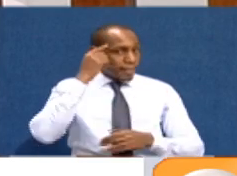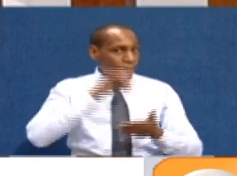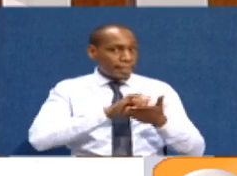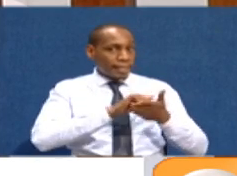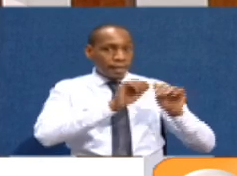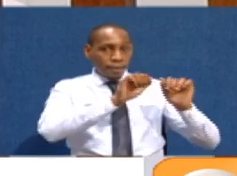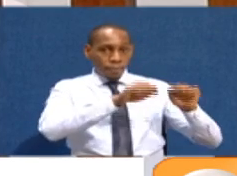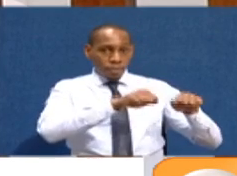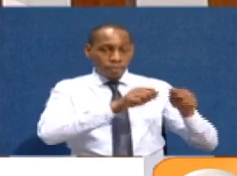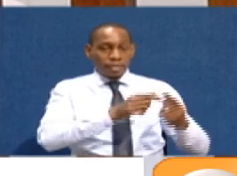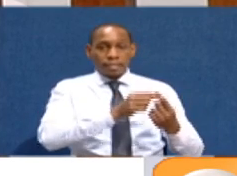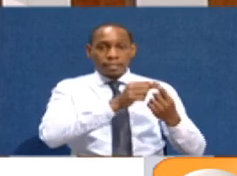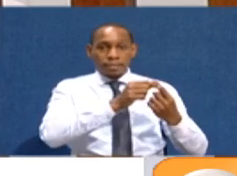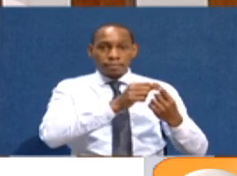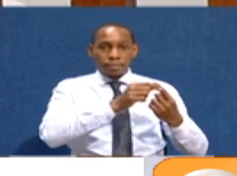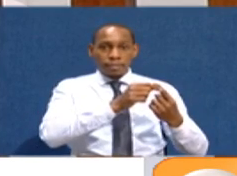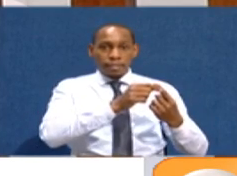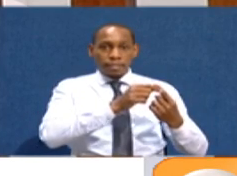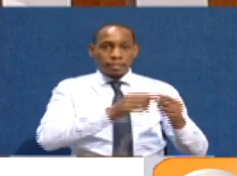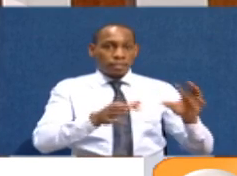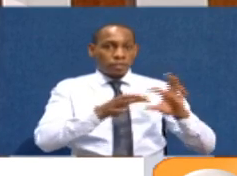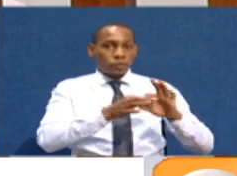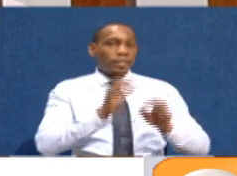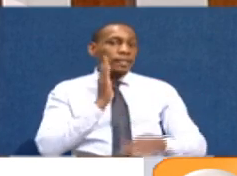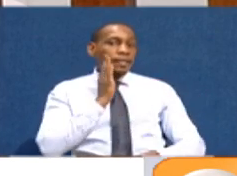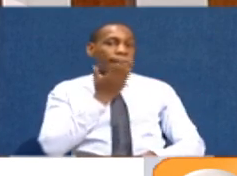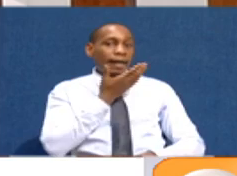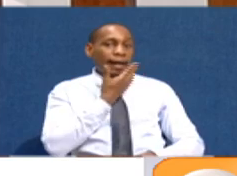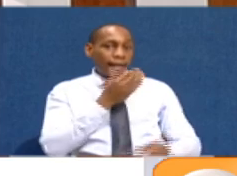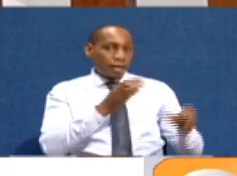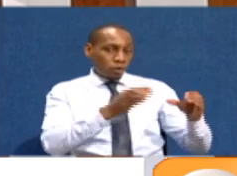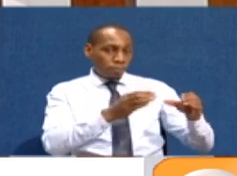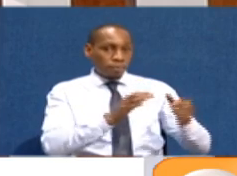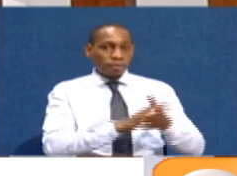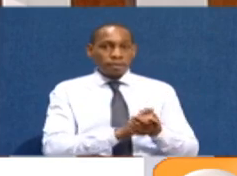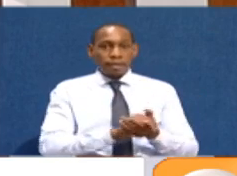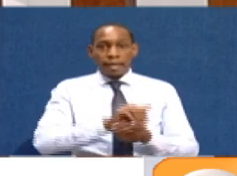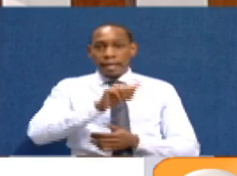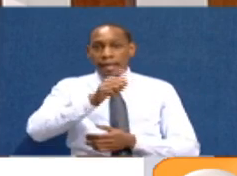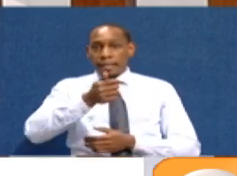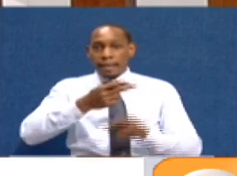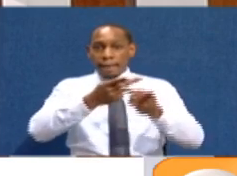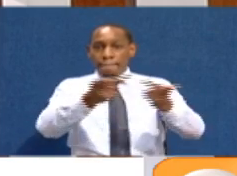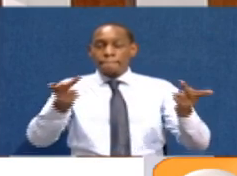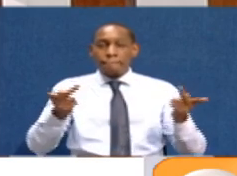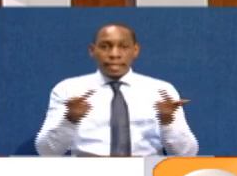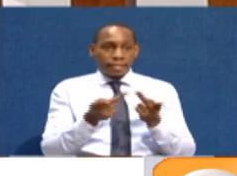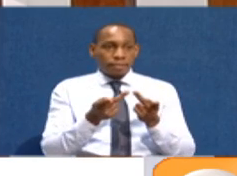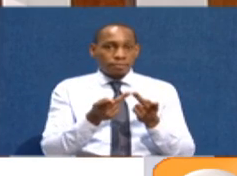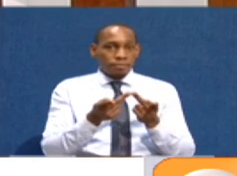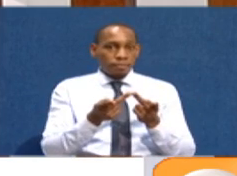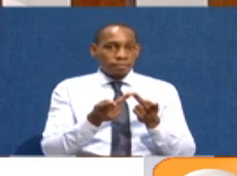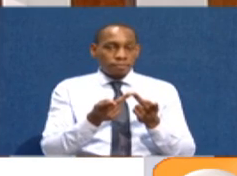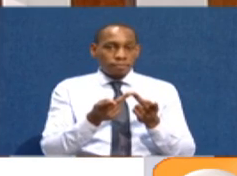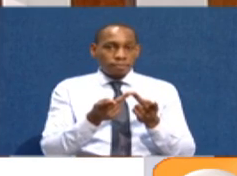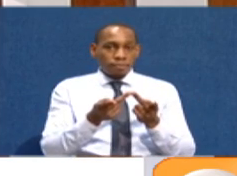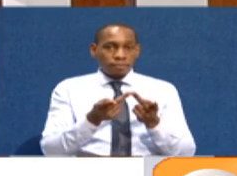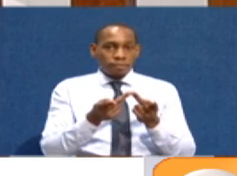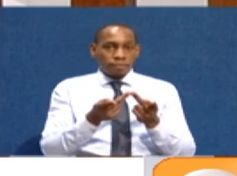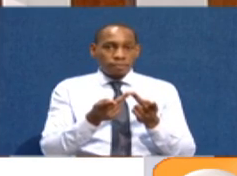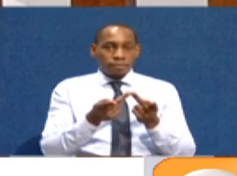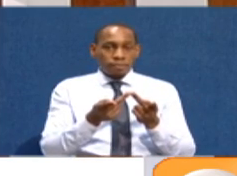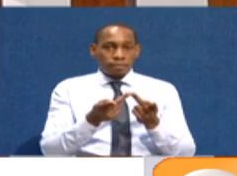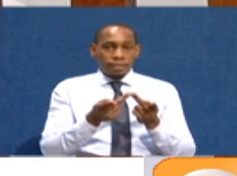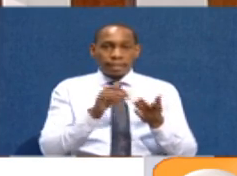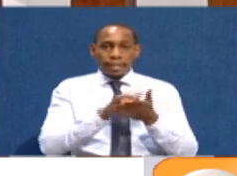face, especially that they'll be mixed race. So, there's some places where, you know, this is